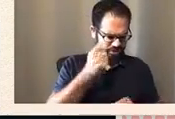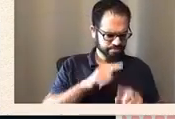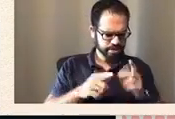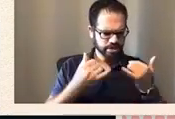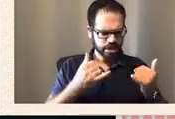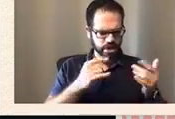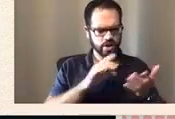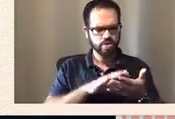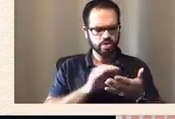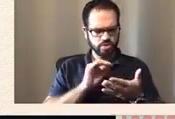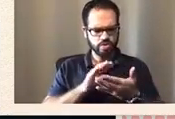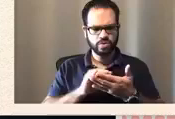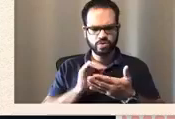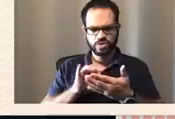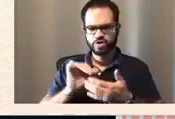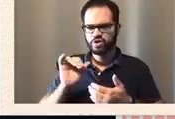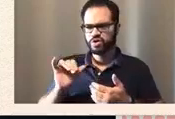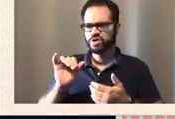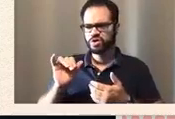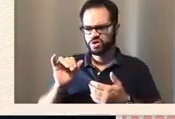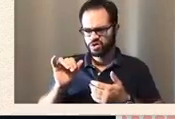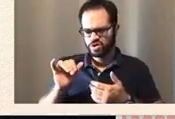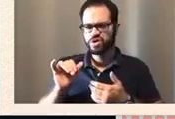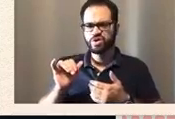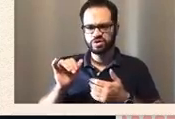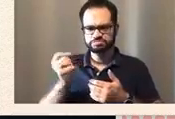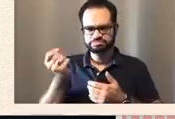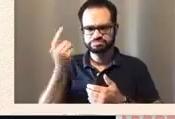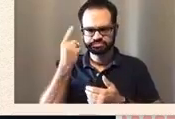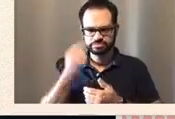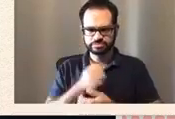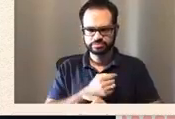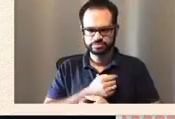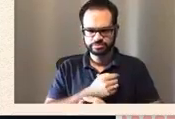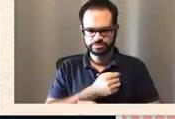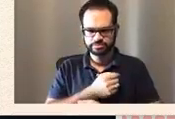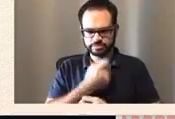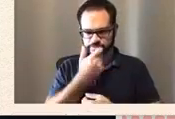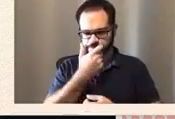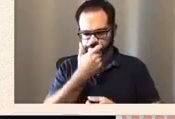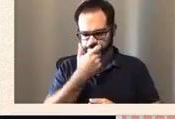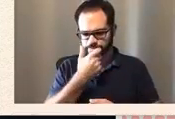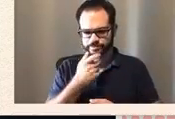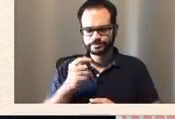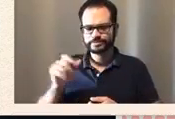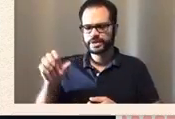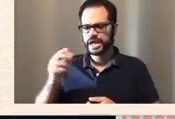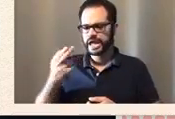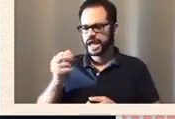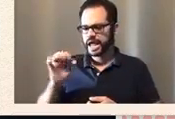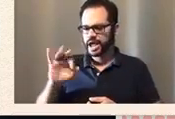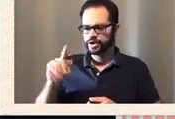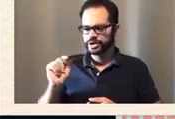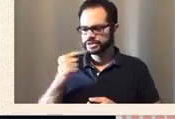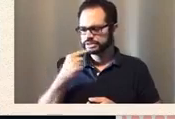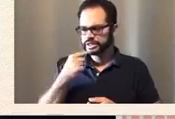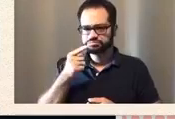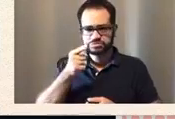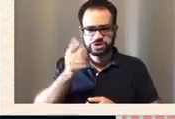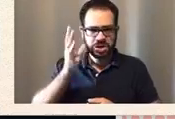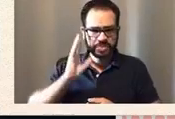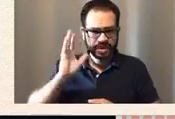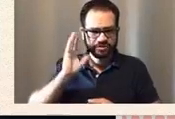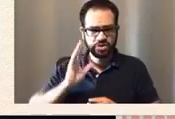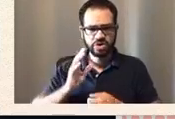Hagrid described, "Did you ever make anything happen? Anything you couldn't explain when you were upset or angry?"